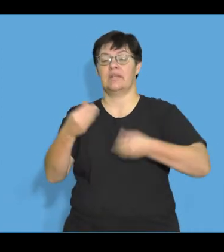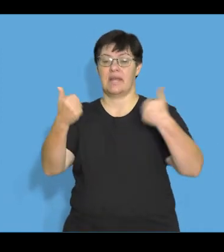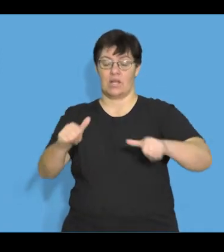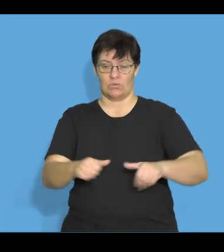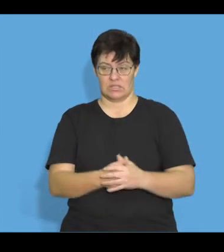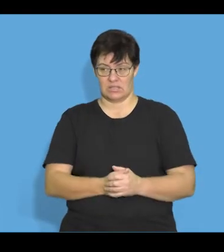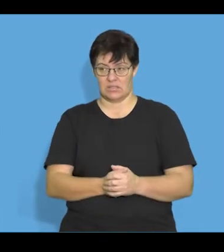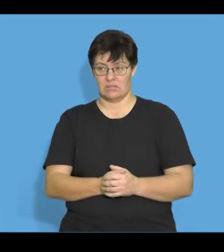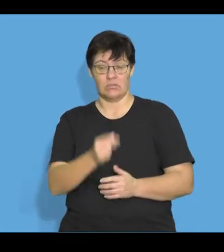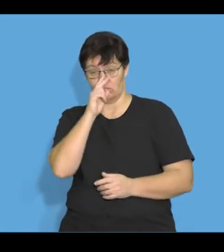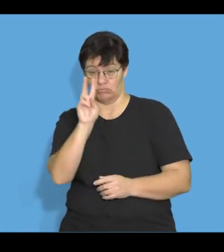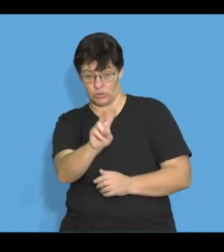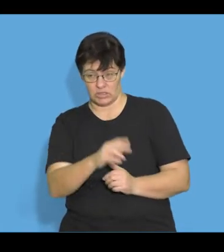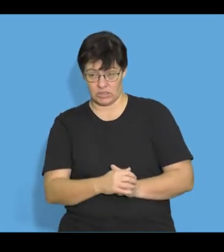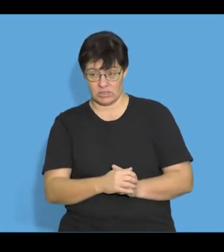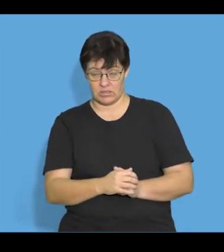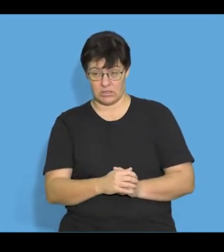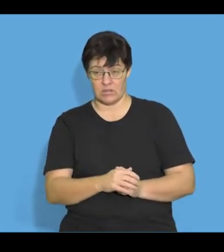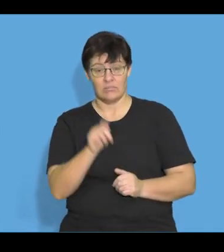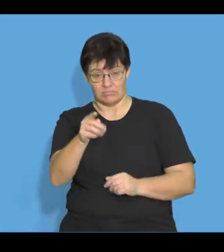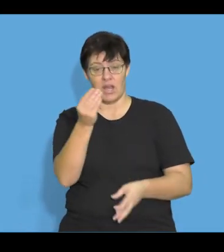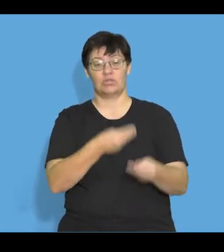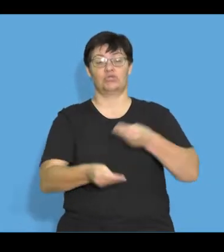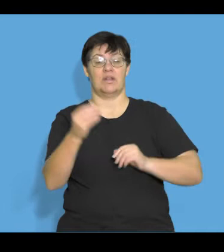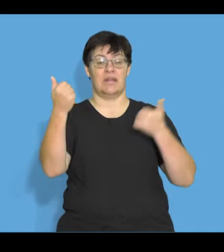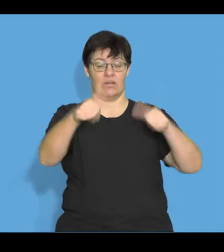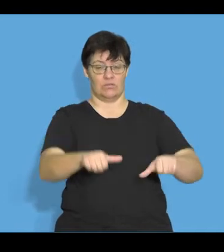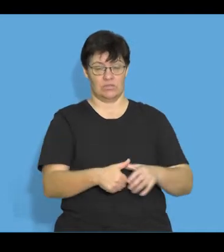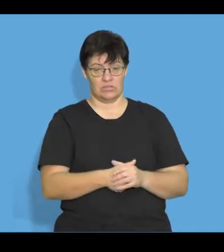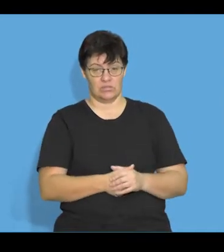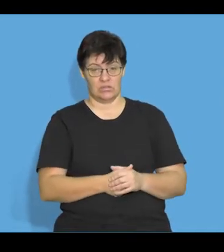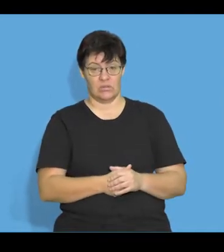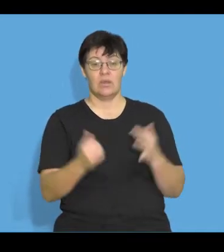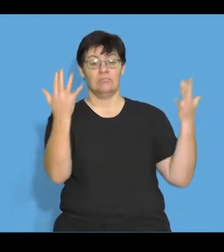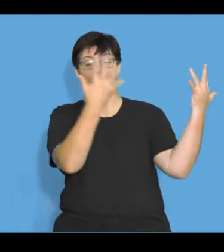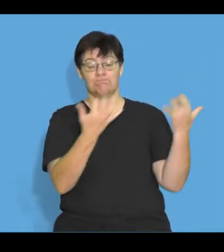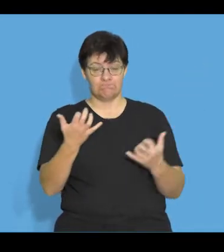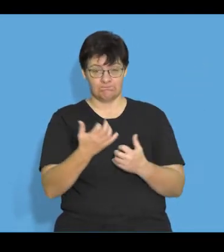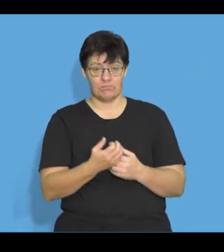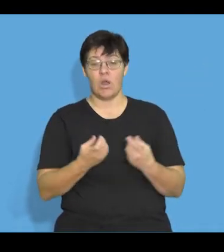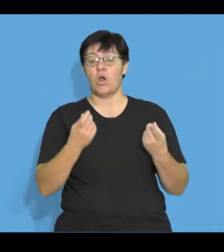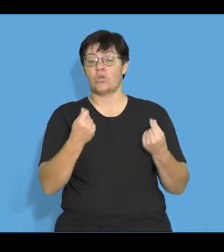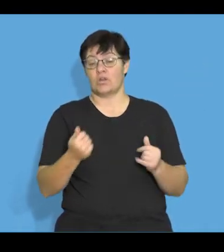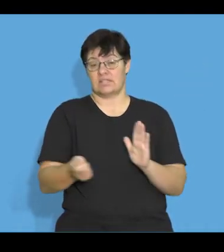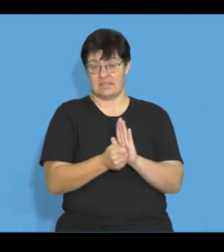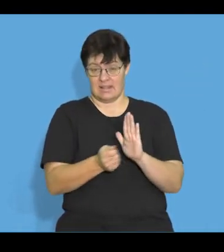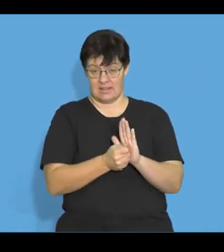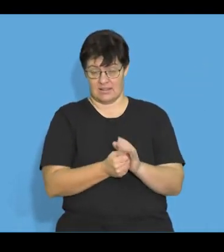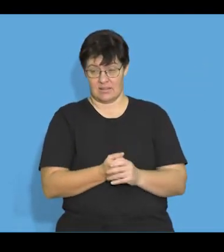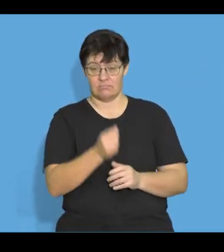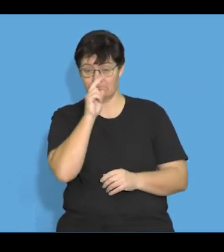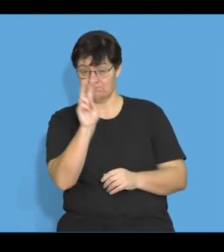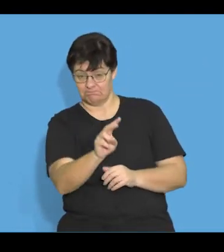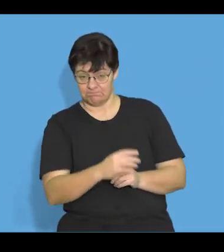here. This is my trading account, where I'm calculating my cost of sales. Watch,